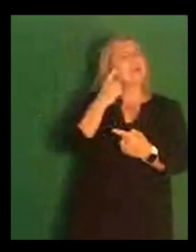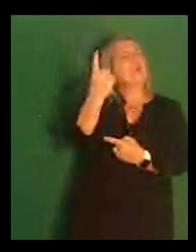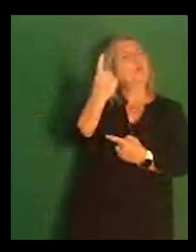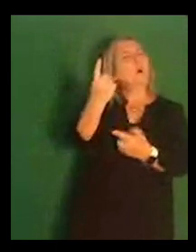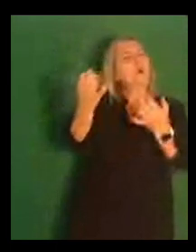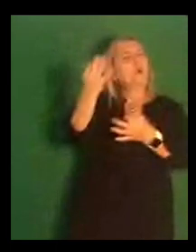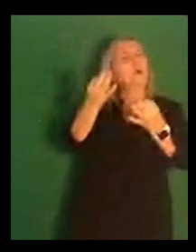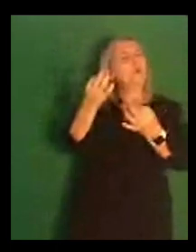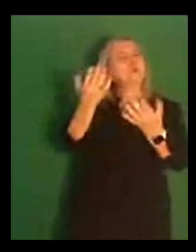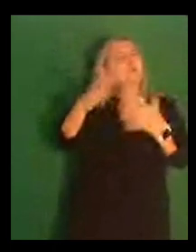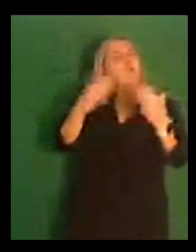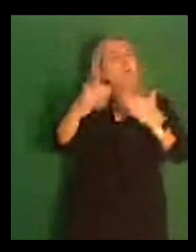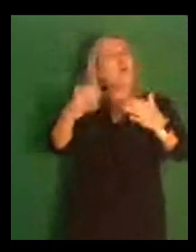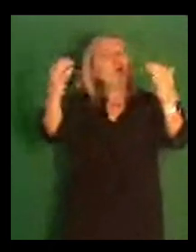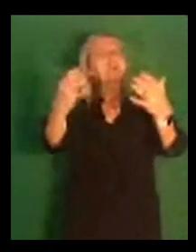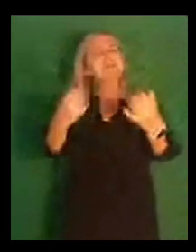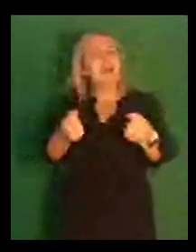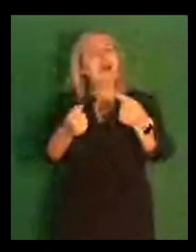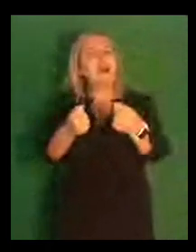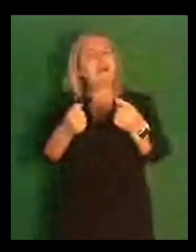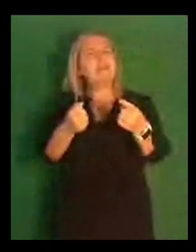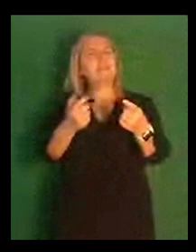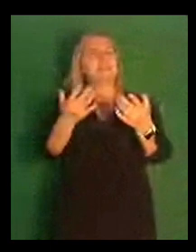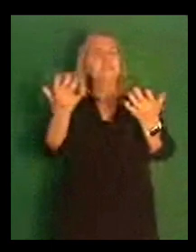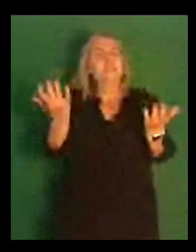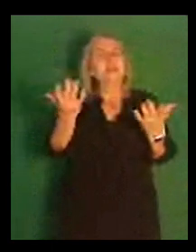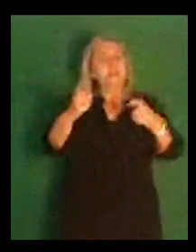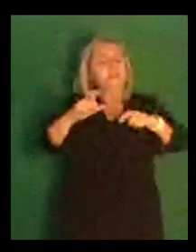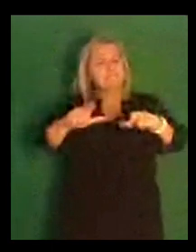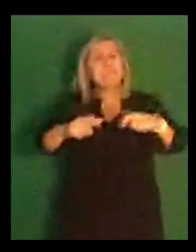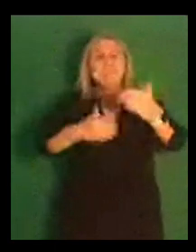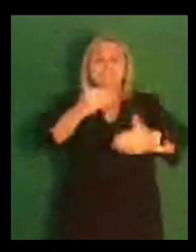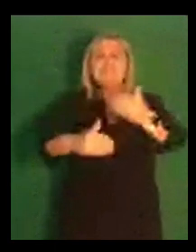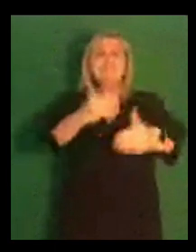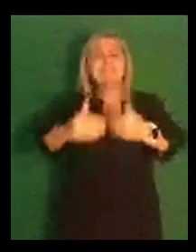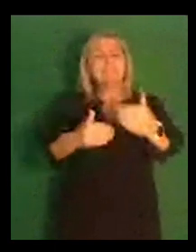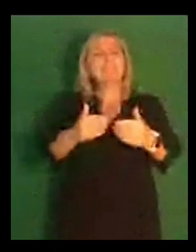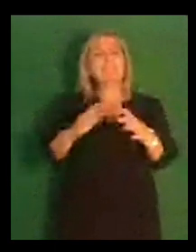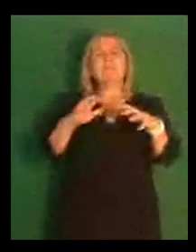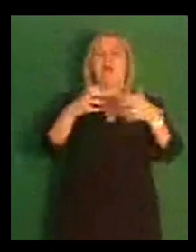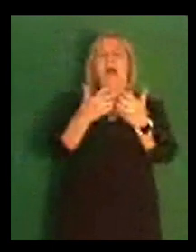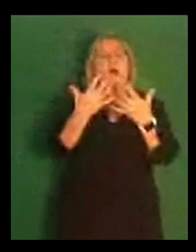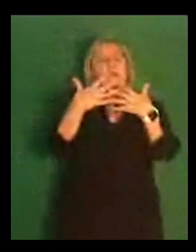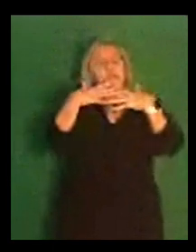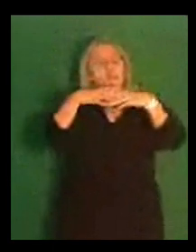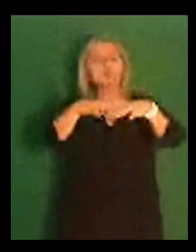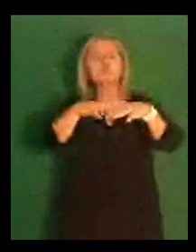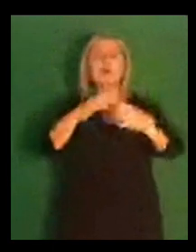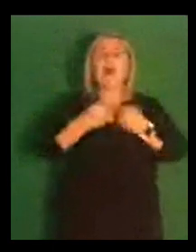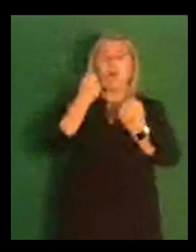you, which is about sustainability and how we integrate our ideas and